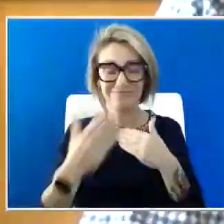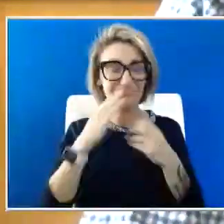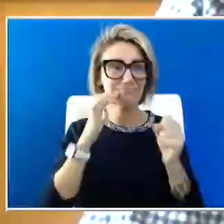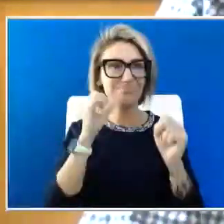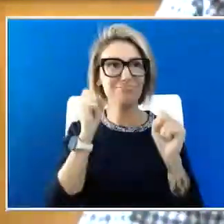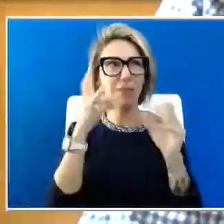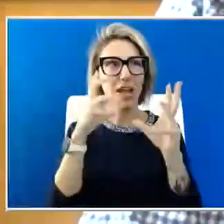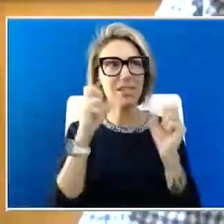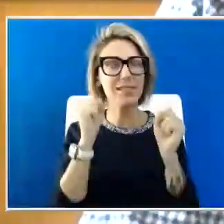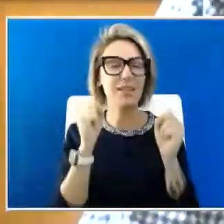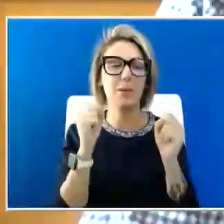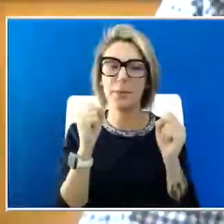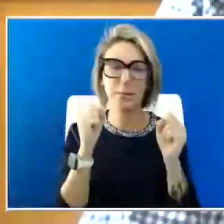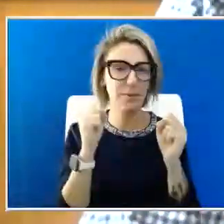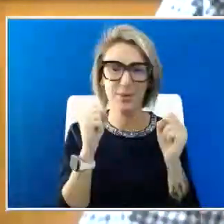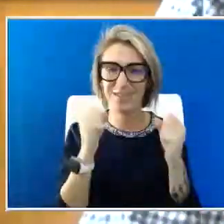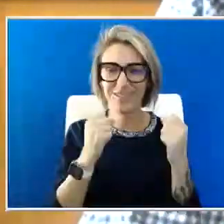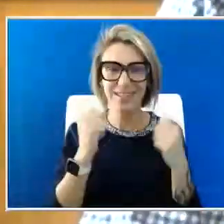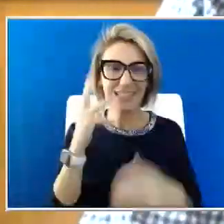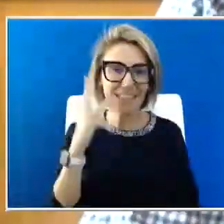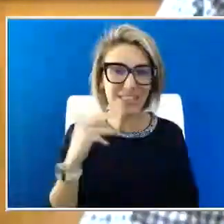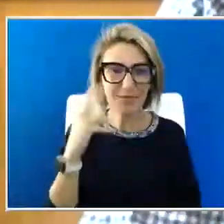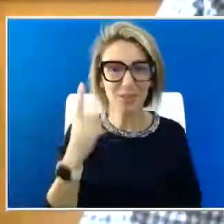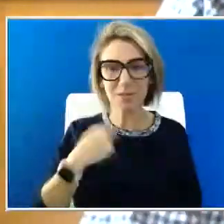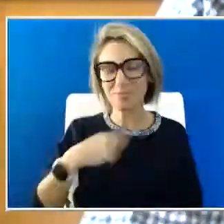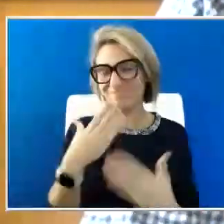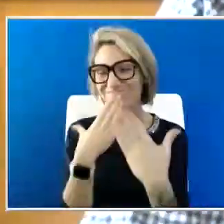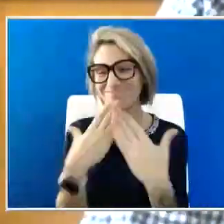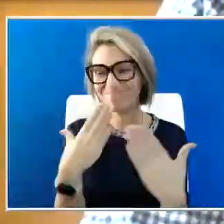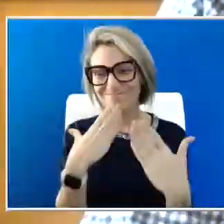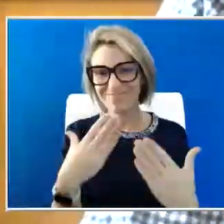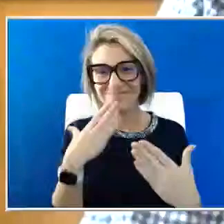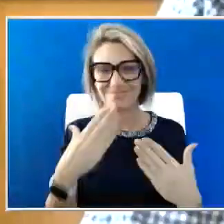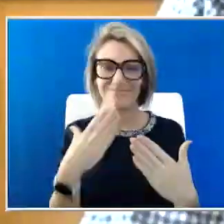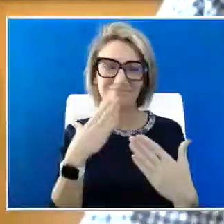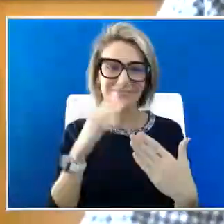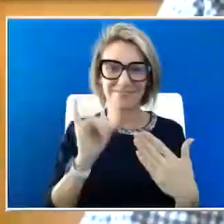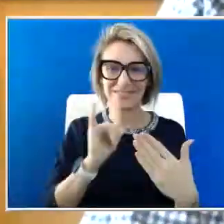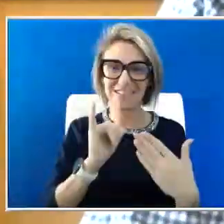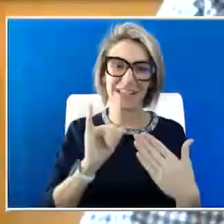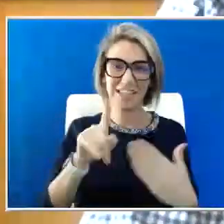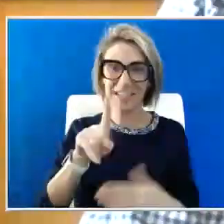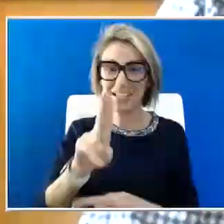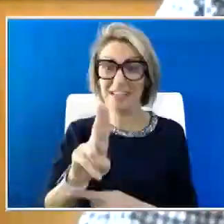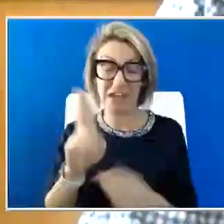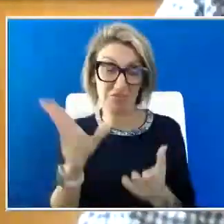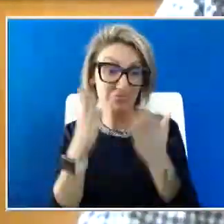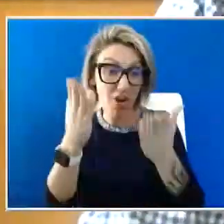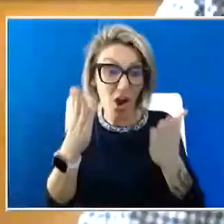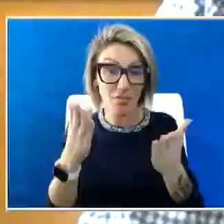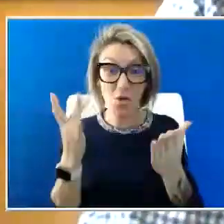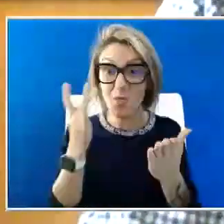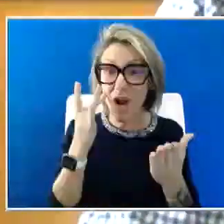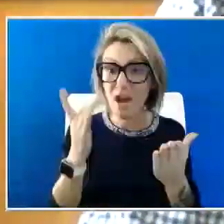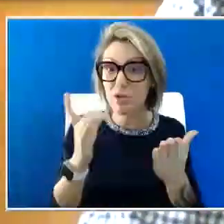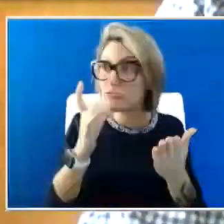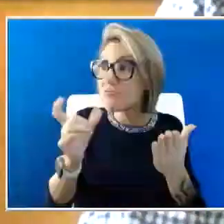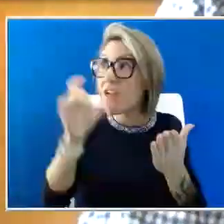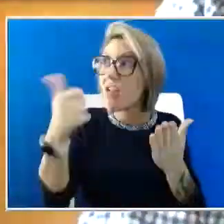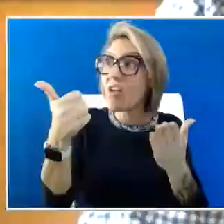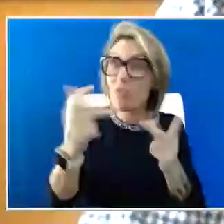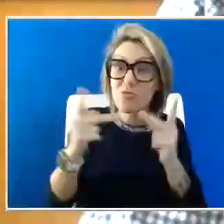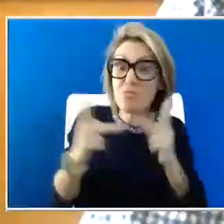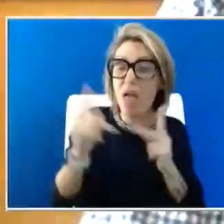amazing experience, and we were so thankful that University of Kansas offered this because there's not any other place in